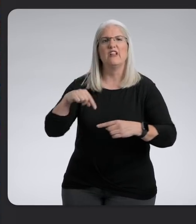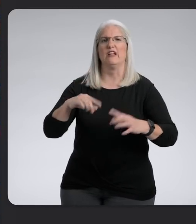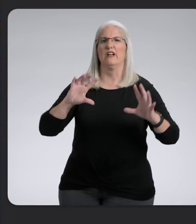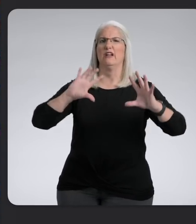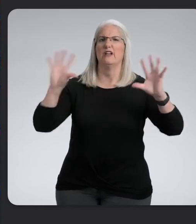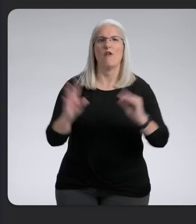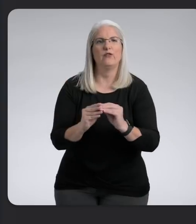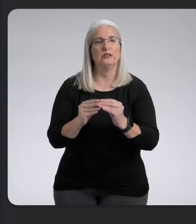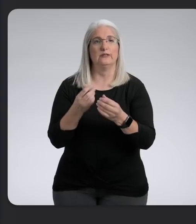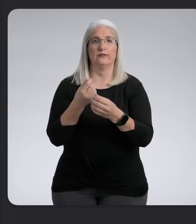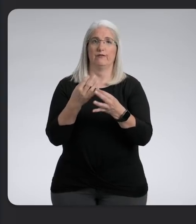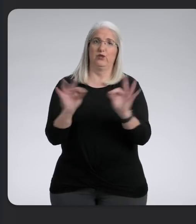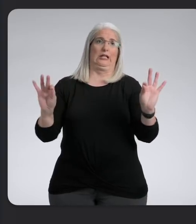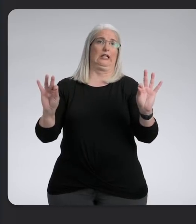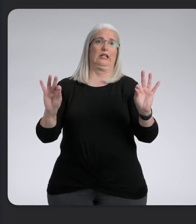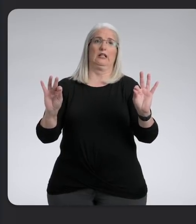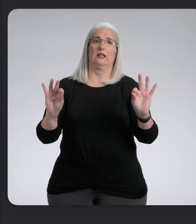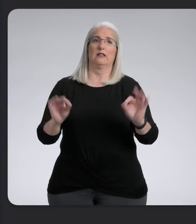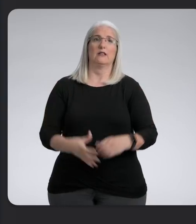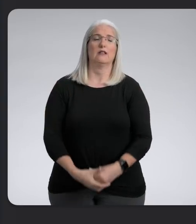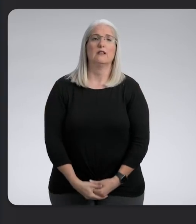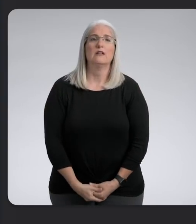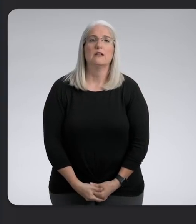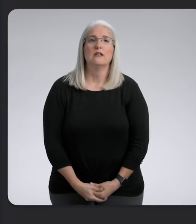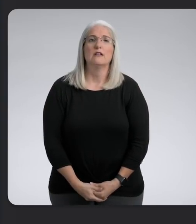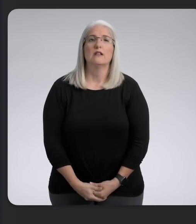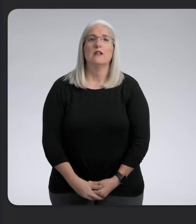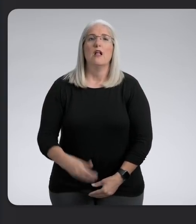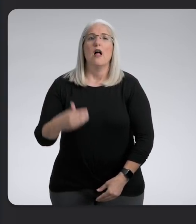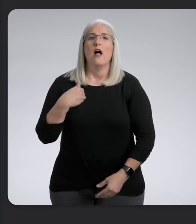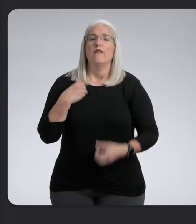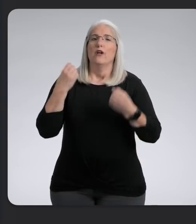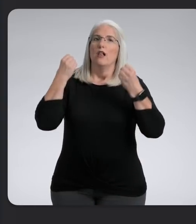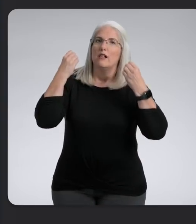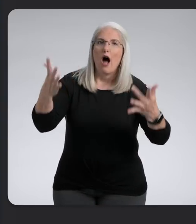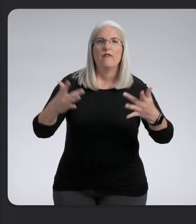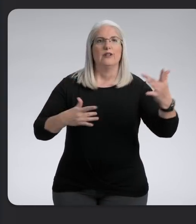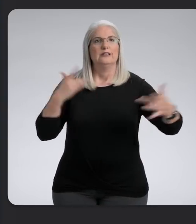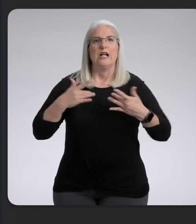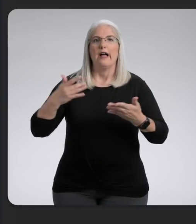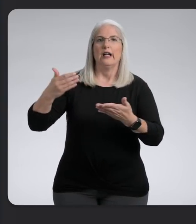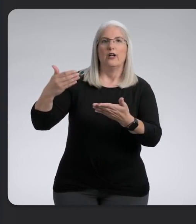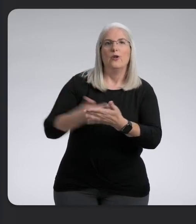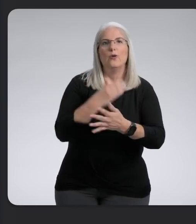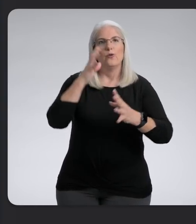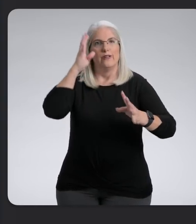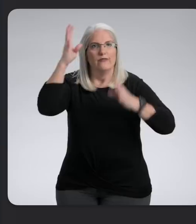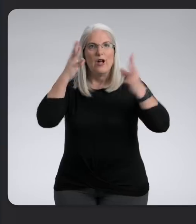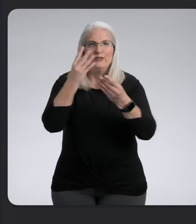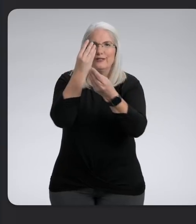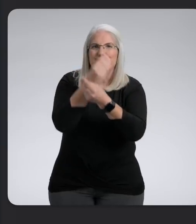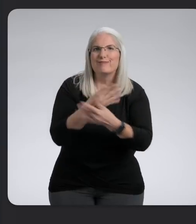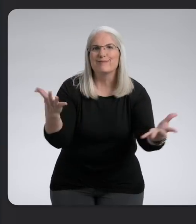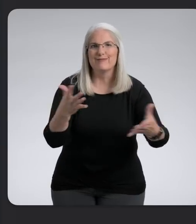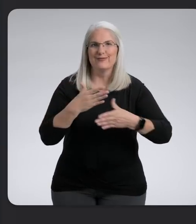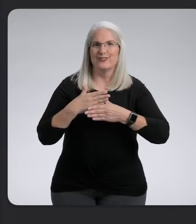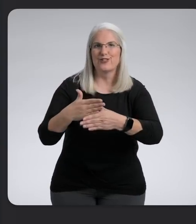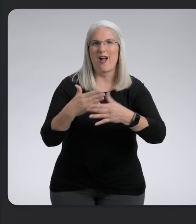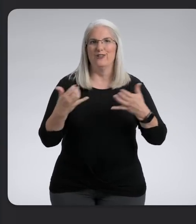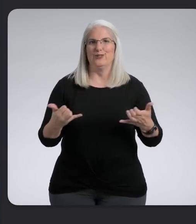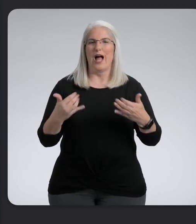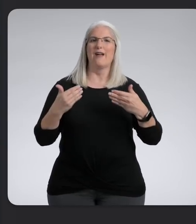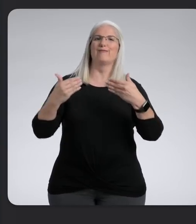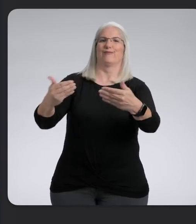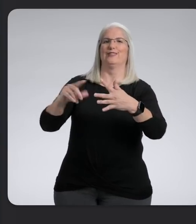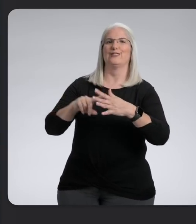for free. We've got a lot of exciting news and breakthrough innovations to share with you today. So let's get started